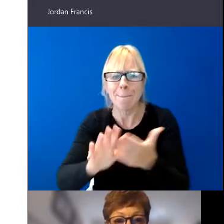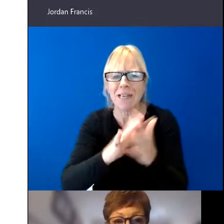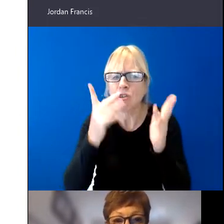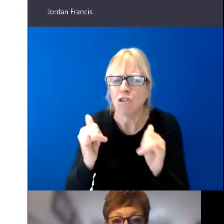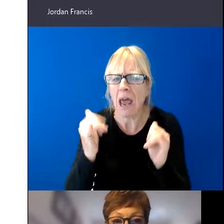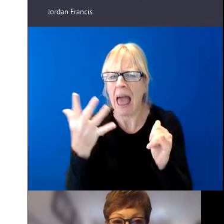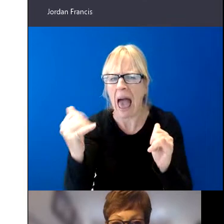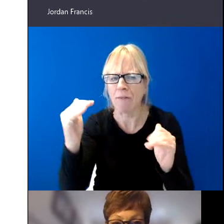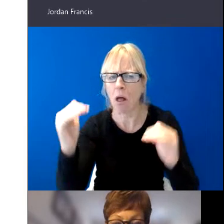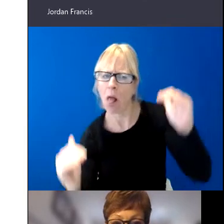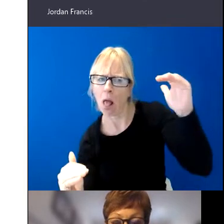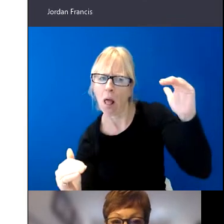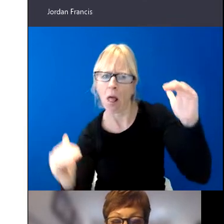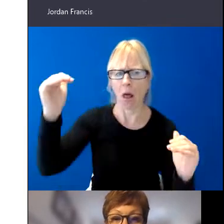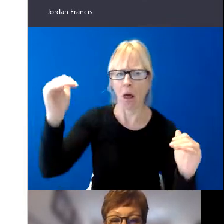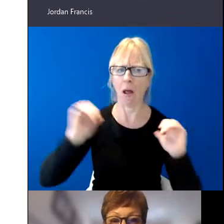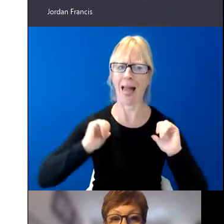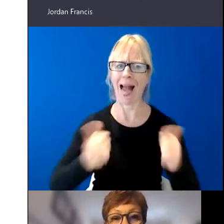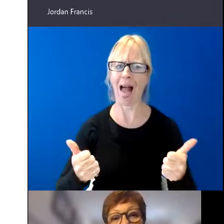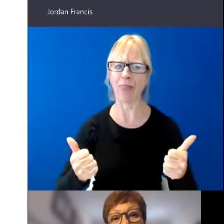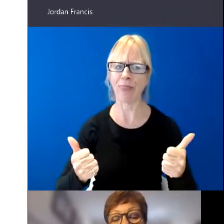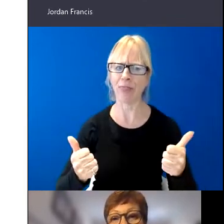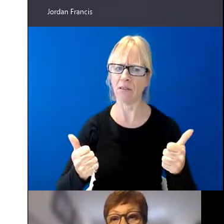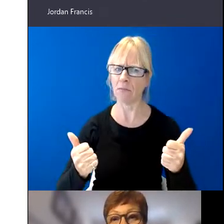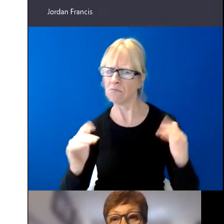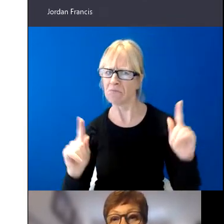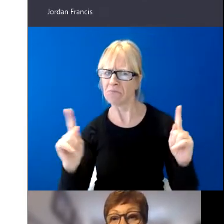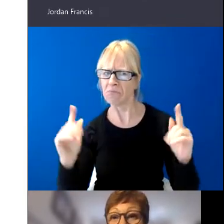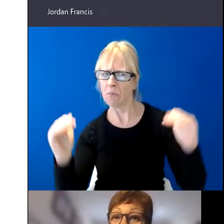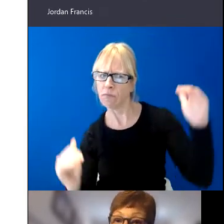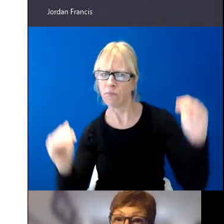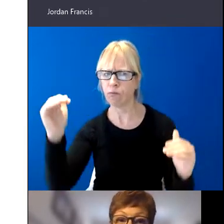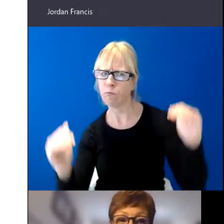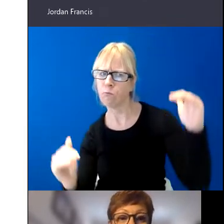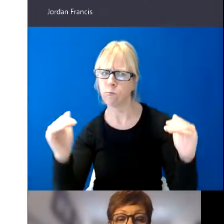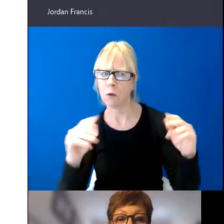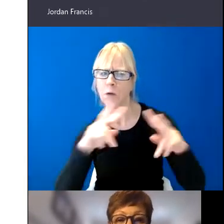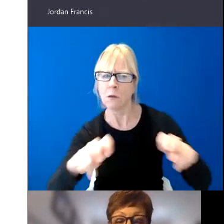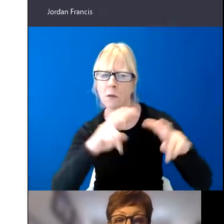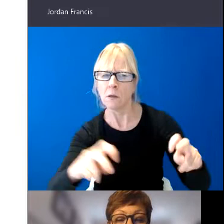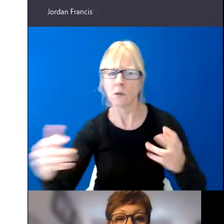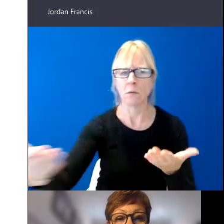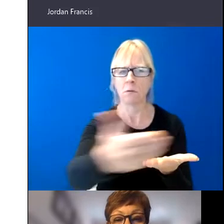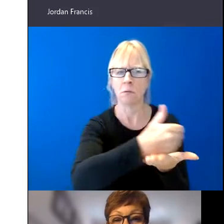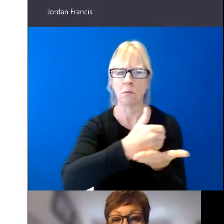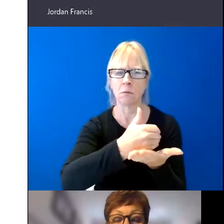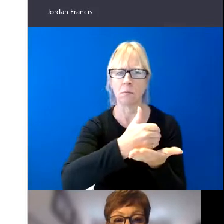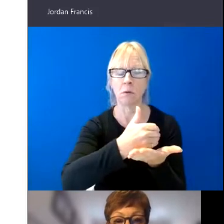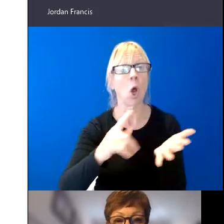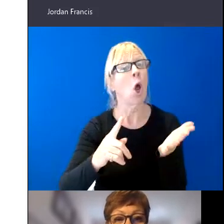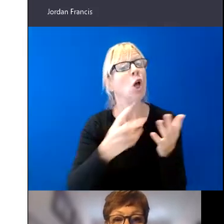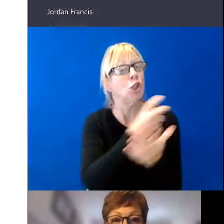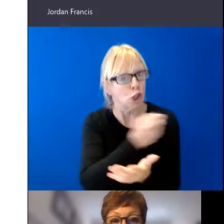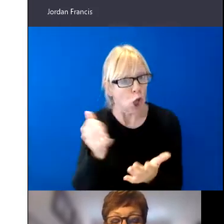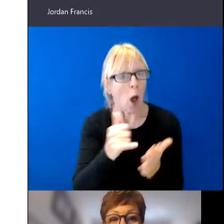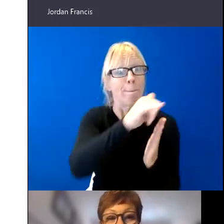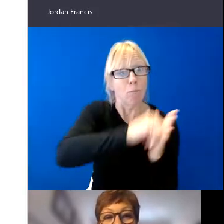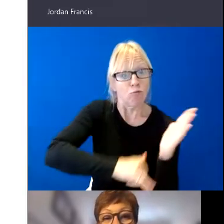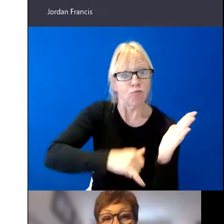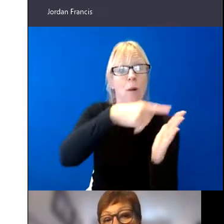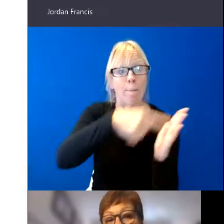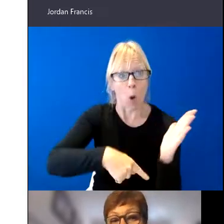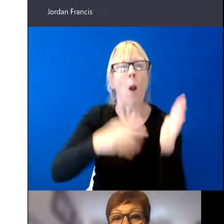health between different communities. Now, some of these evidence reports we have to produce by law, and there are two on the